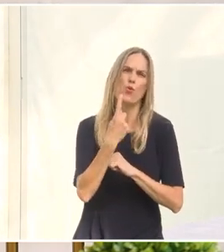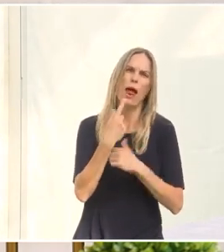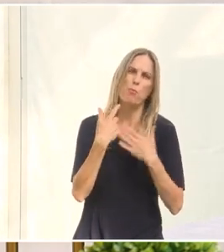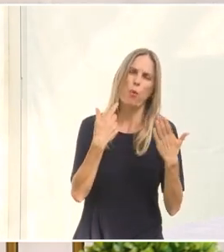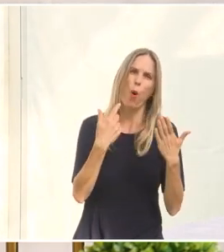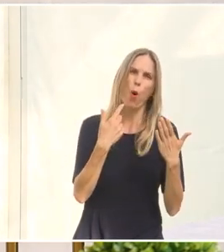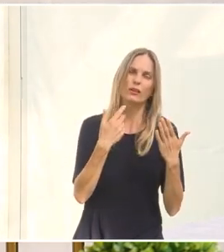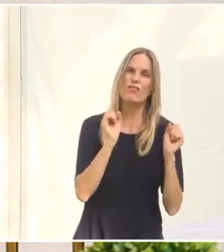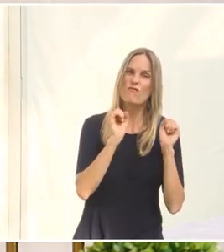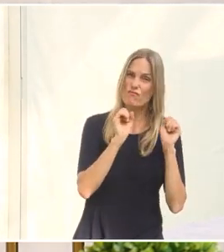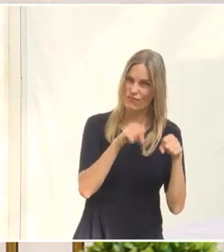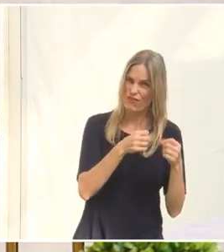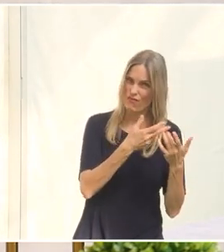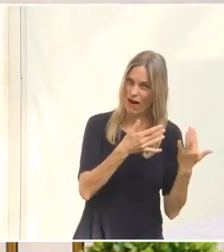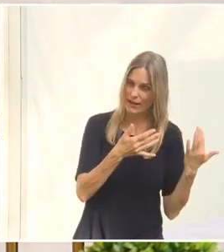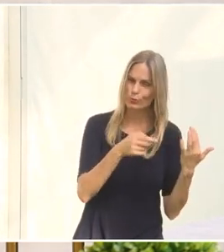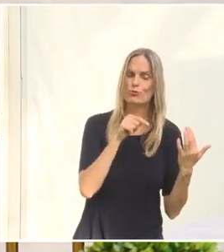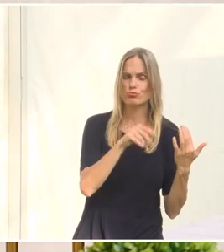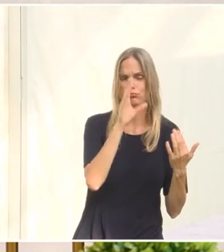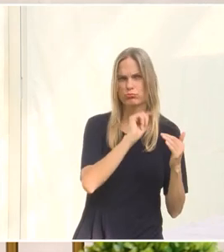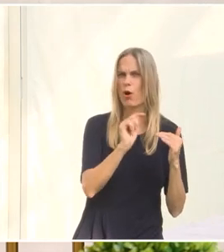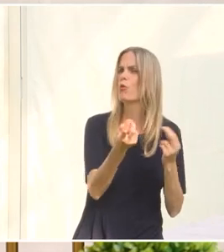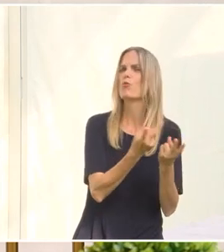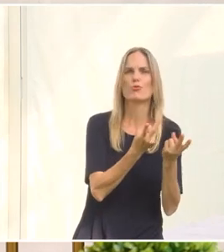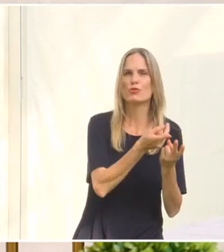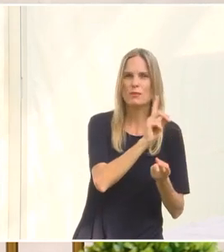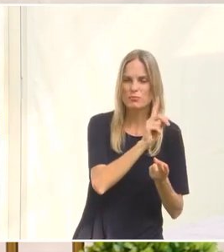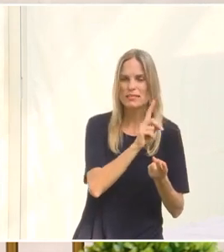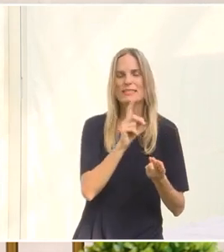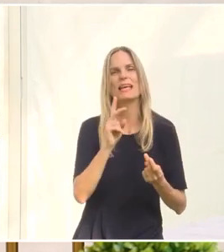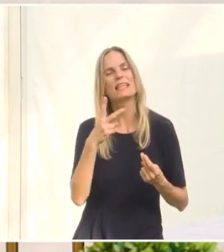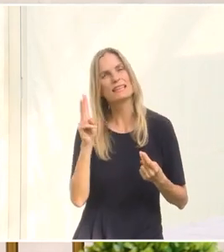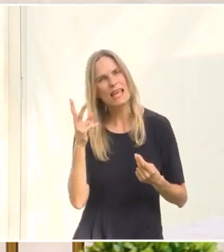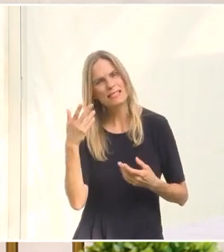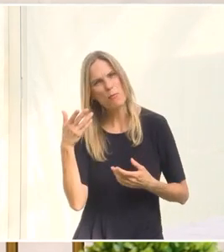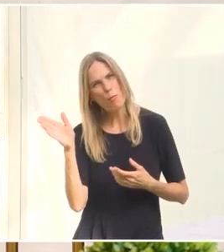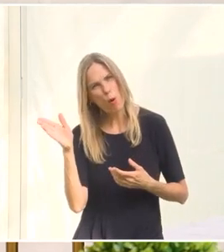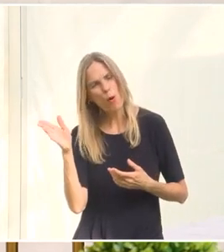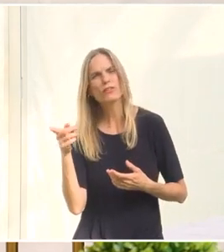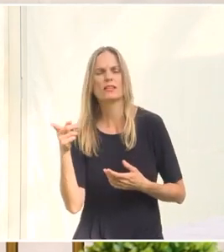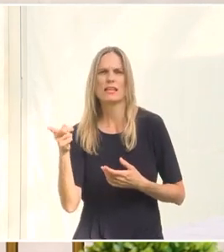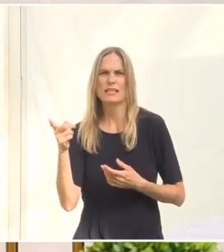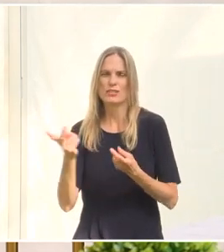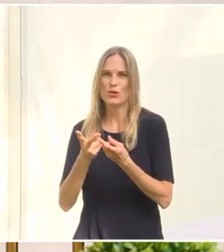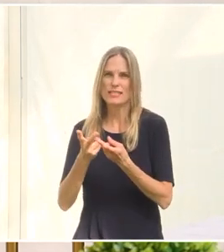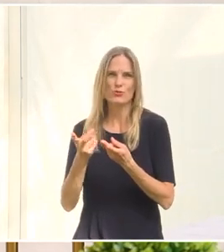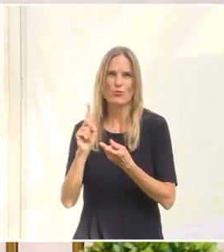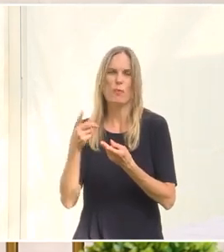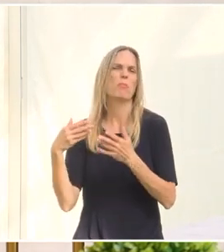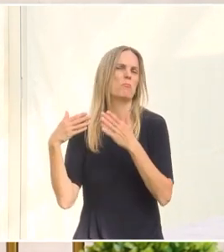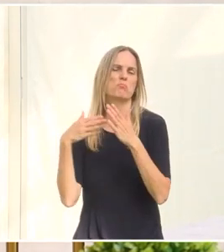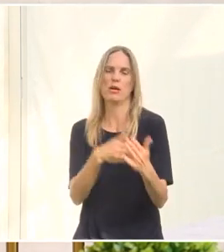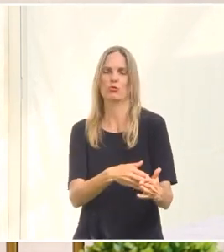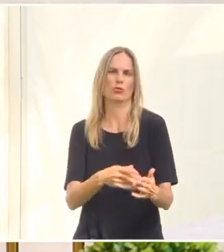what you can do whatever you want. In the other hand, it's also the thing what will anyway influence us, whatever